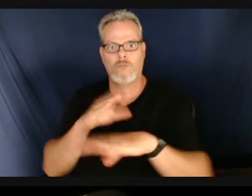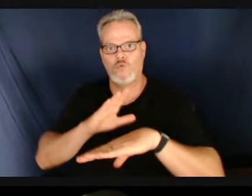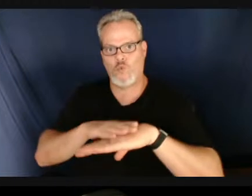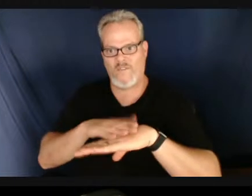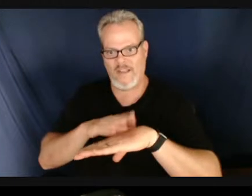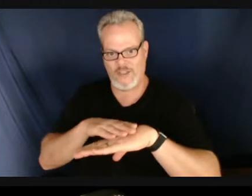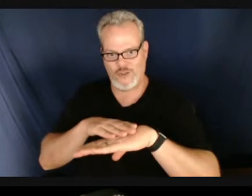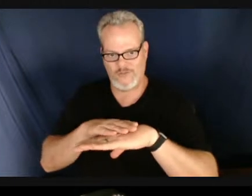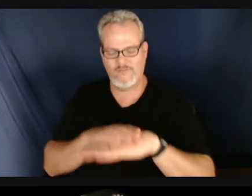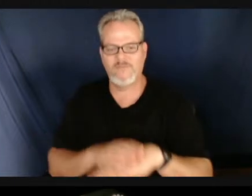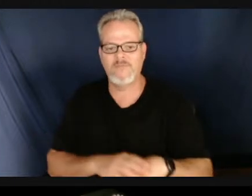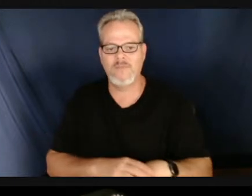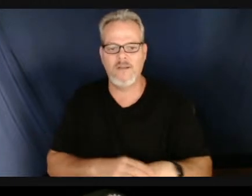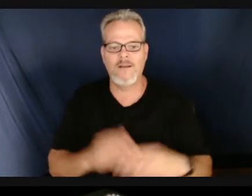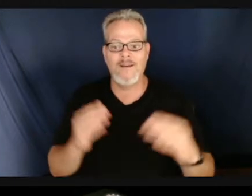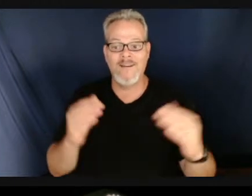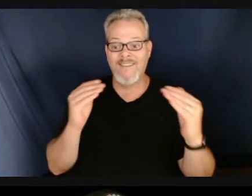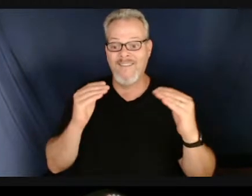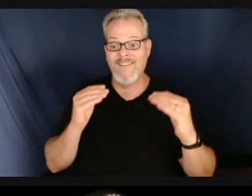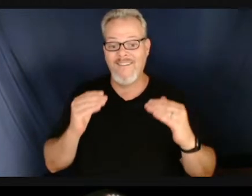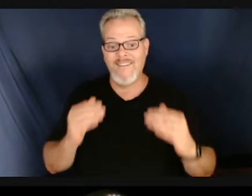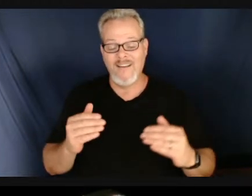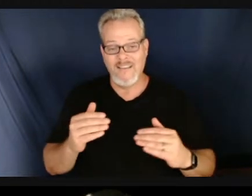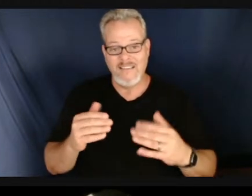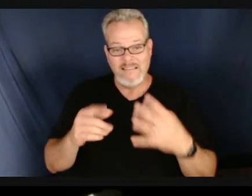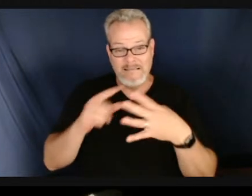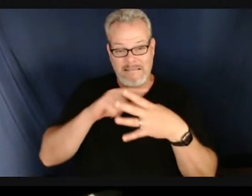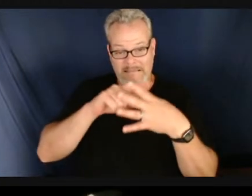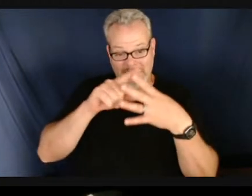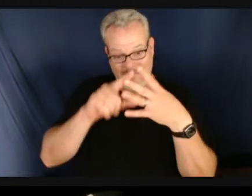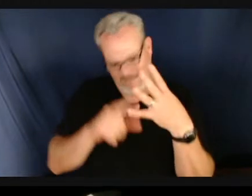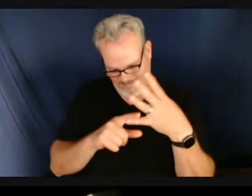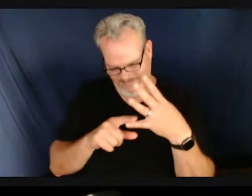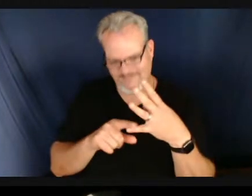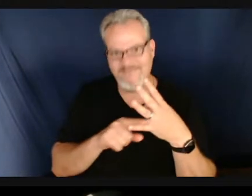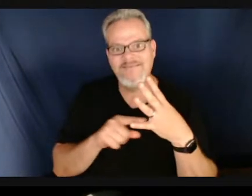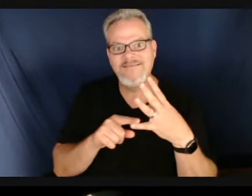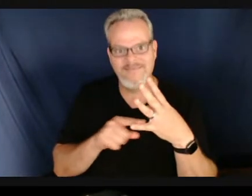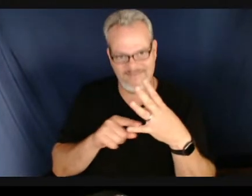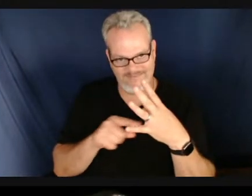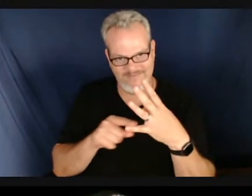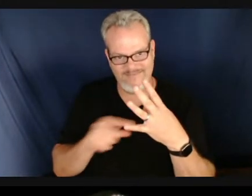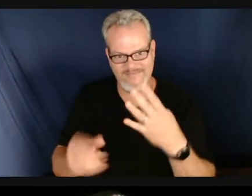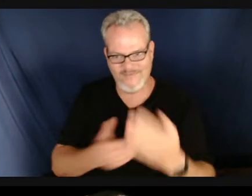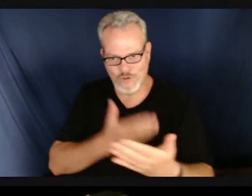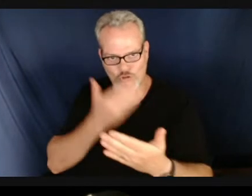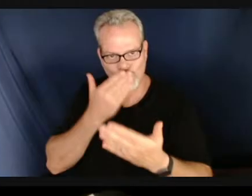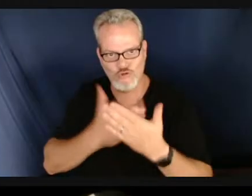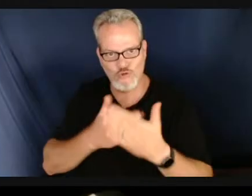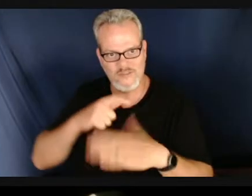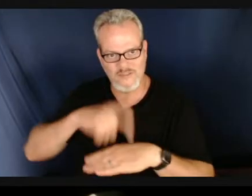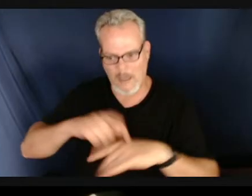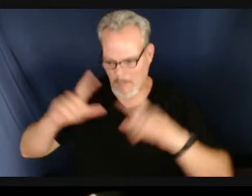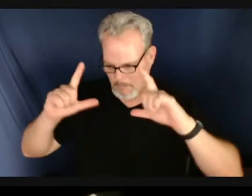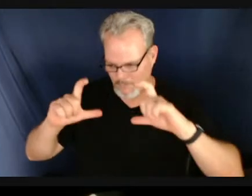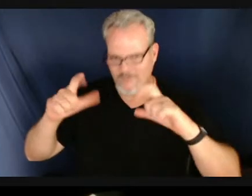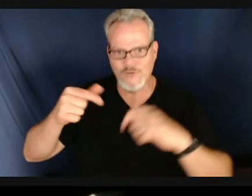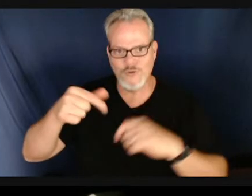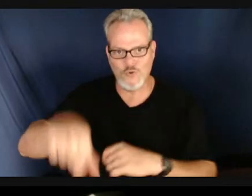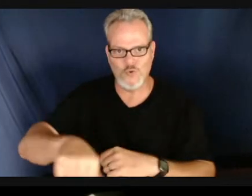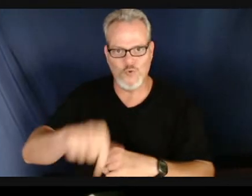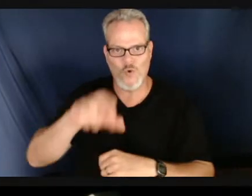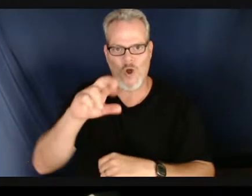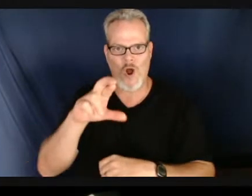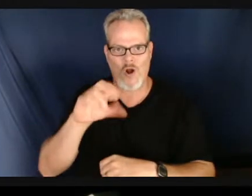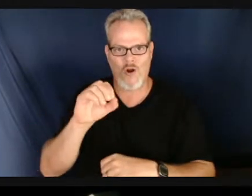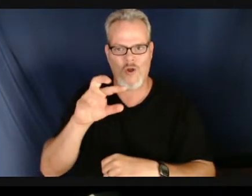Stay informed. And it's coming up at the end of the month, and it's a good time. There's the QR code, Dane's favorite on the computer. That's why I